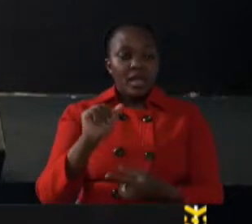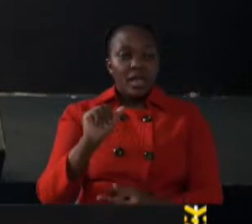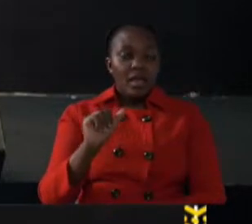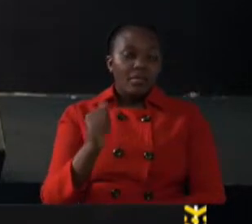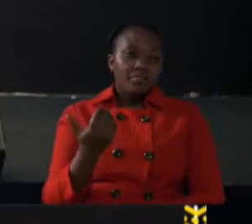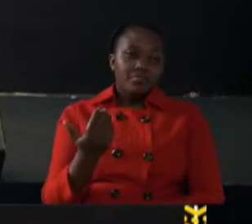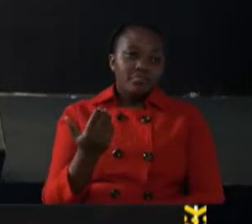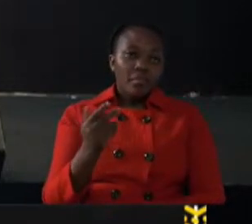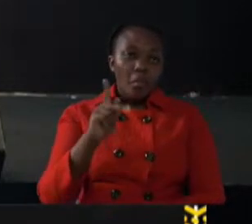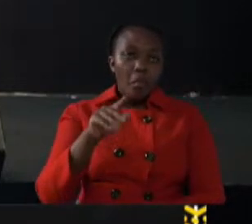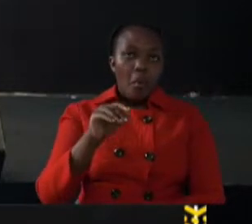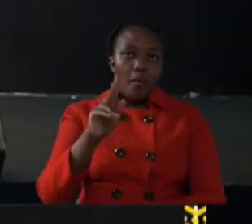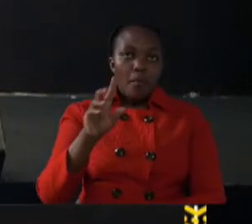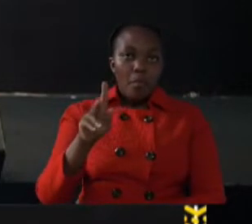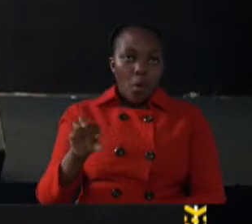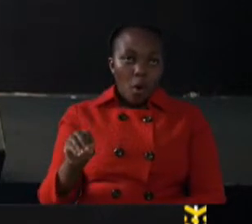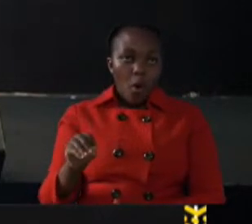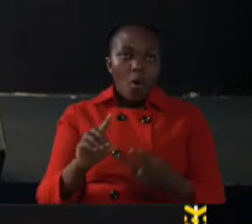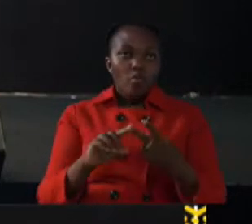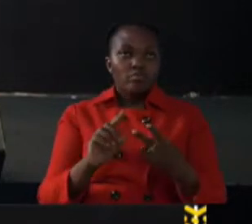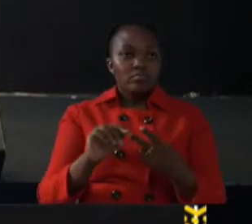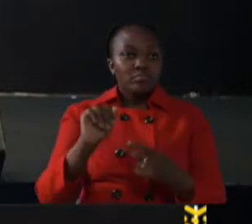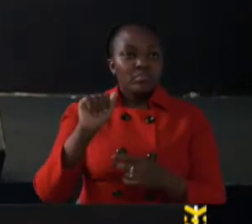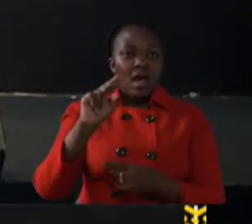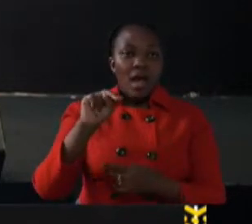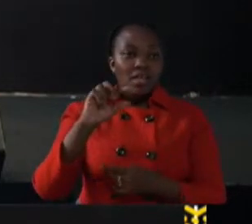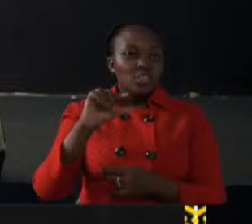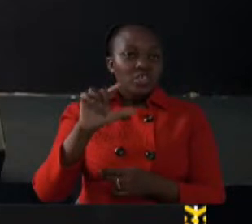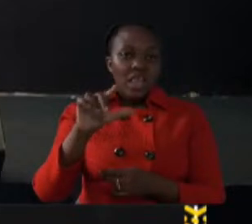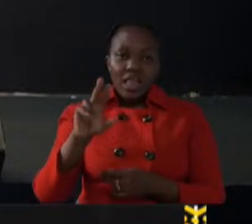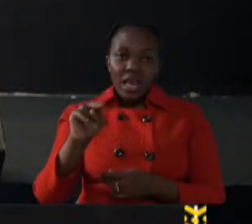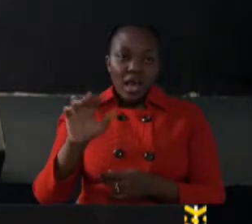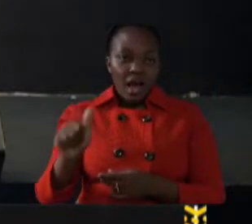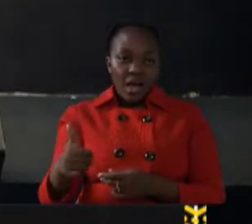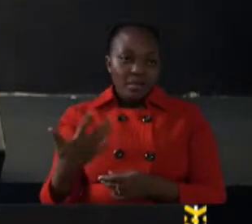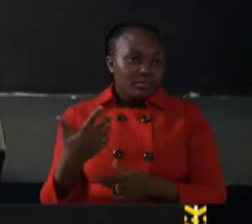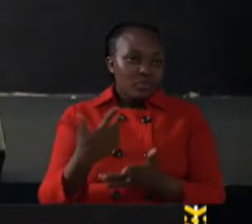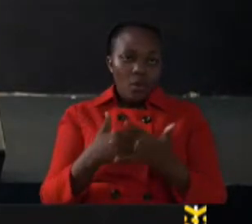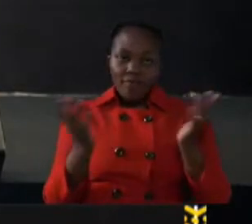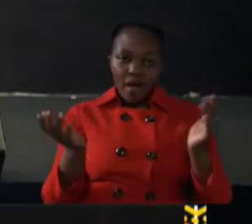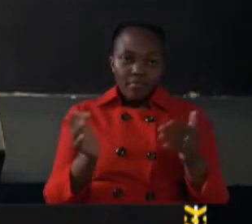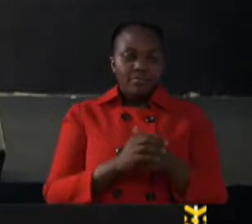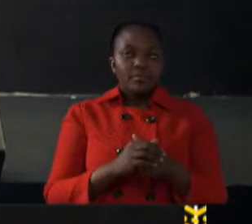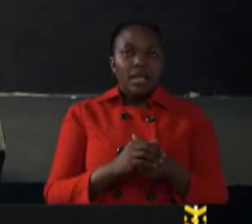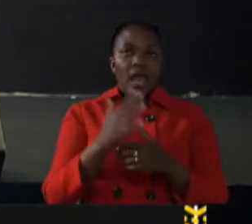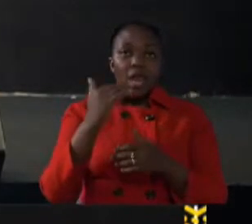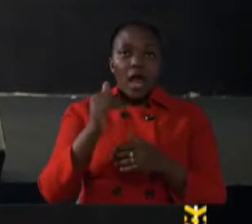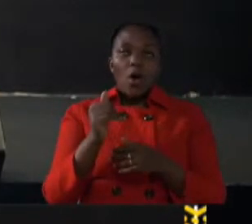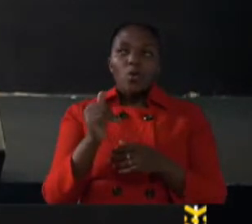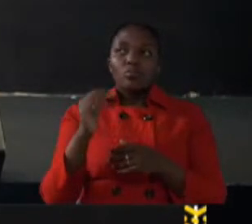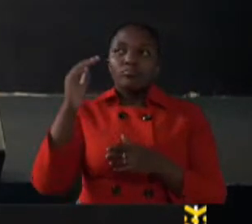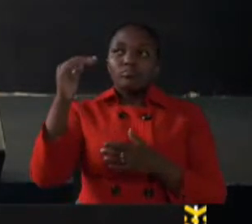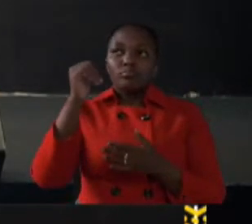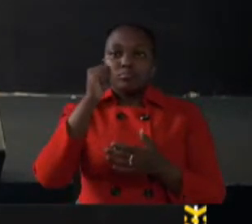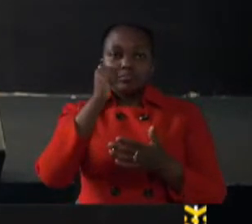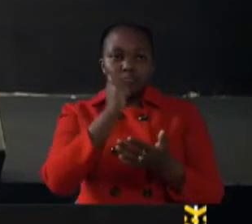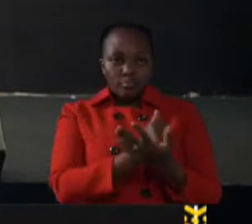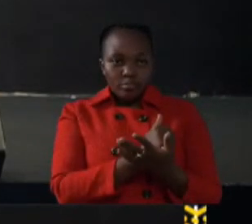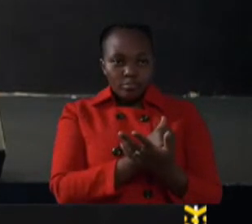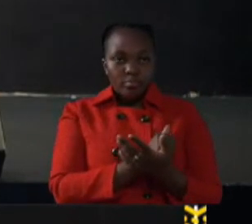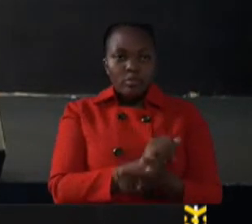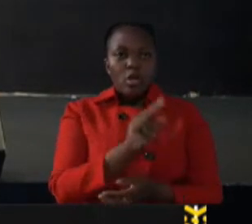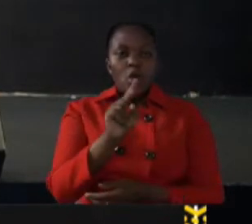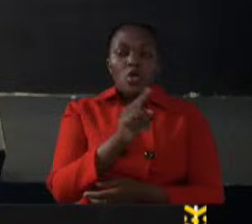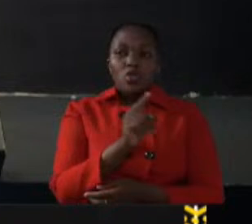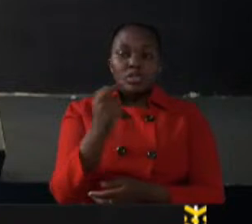it, Angelina Jolie? Whoever that might be. So now you will onboard those people through casting